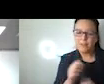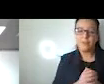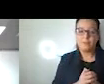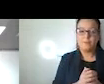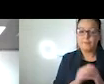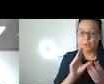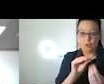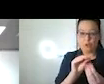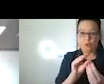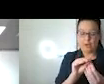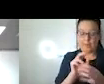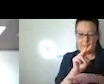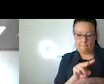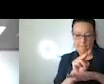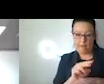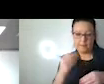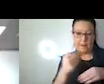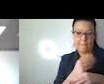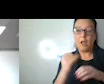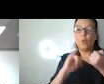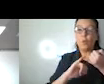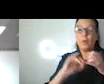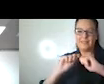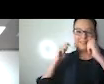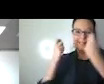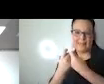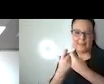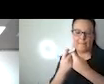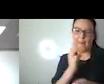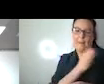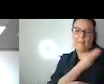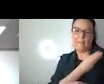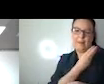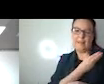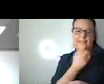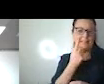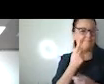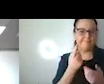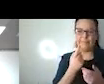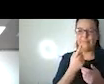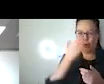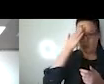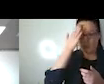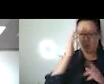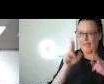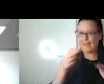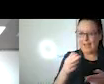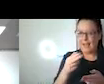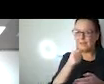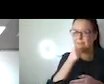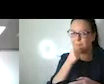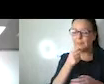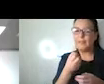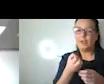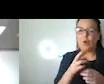morning. Please note your camera and microphone have been disabled. Please use the raise hand function if you prefer